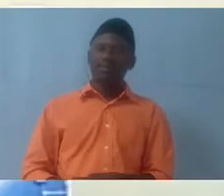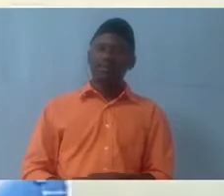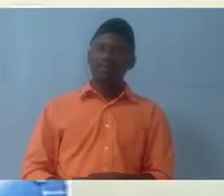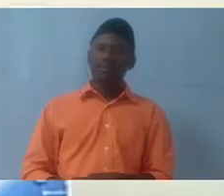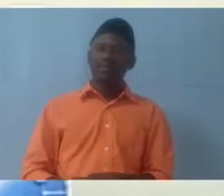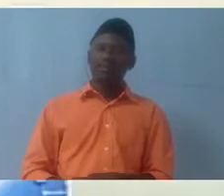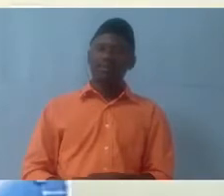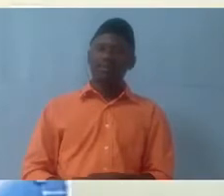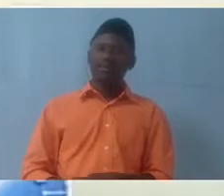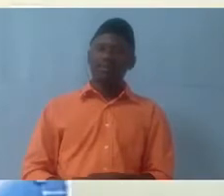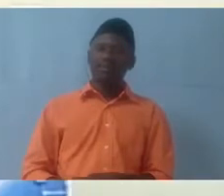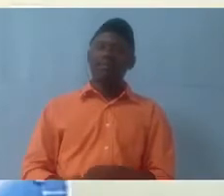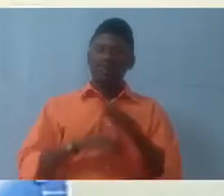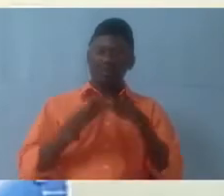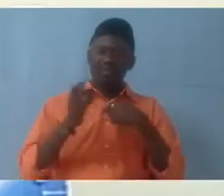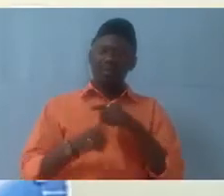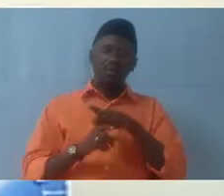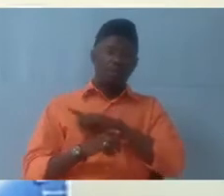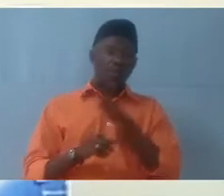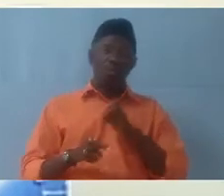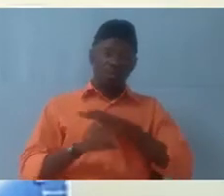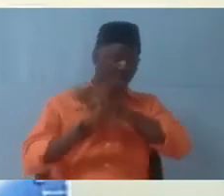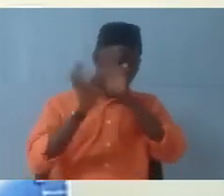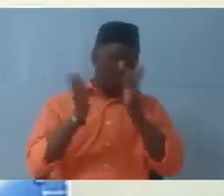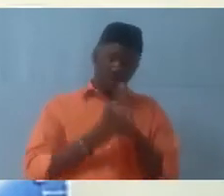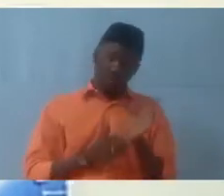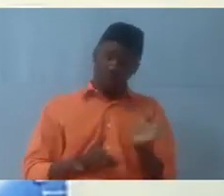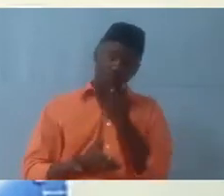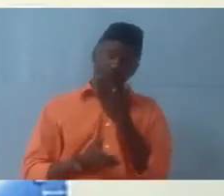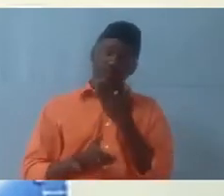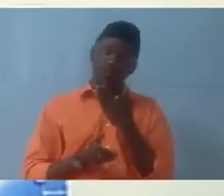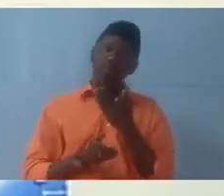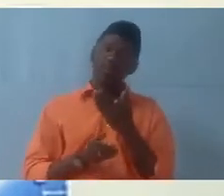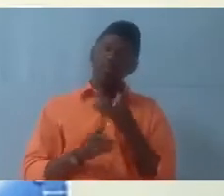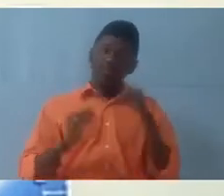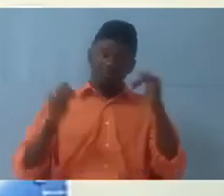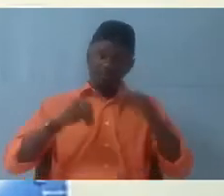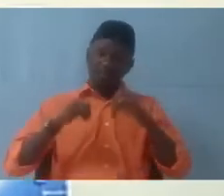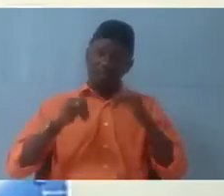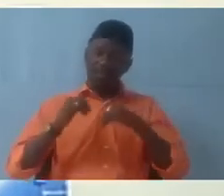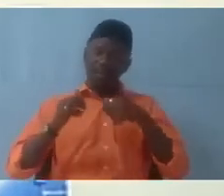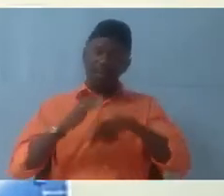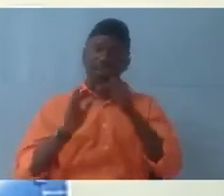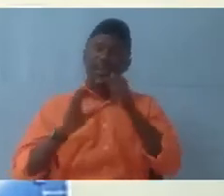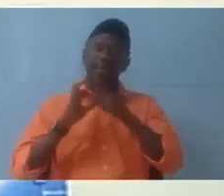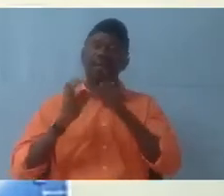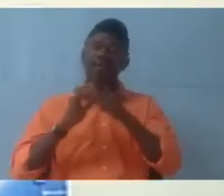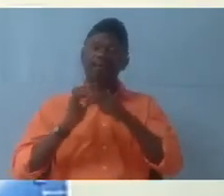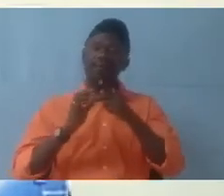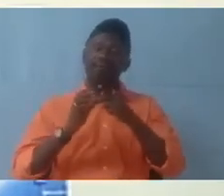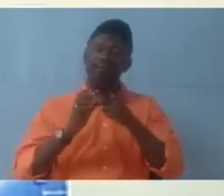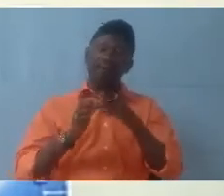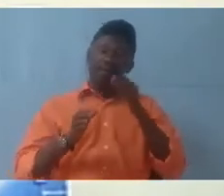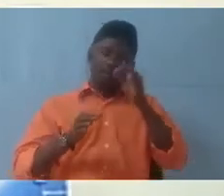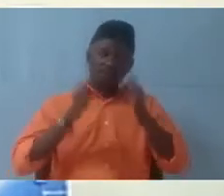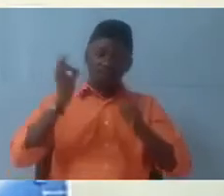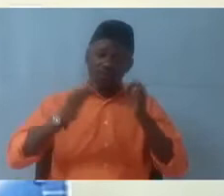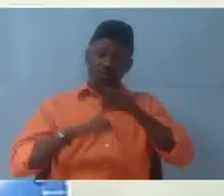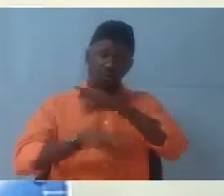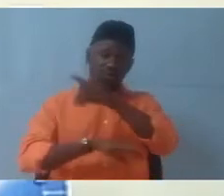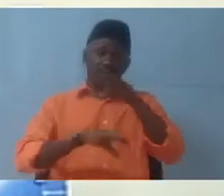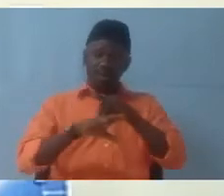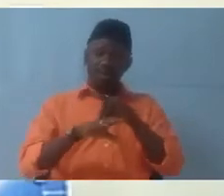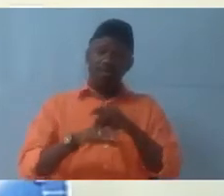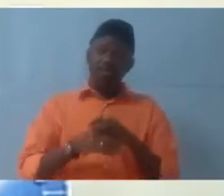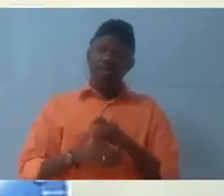we all went to Kanifing court ñepp ñu dem Kanifing court But then the most senior magistrates at the time ki